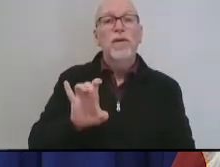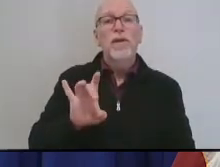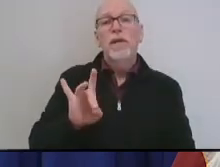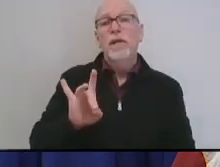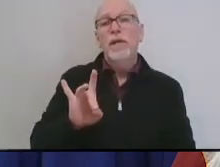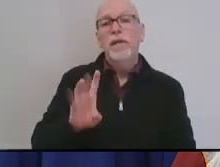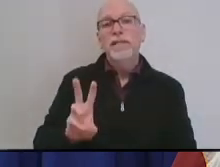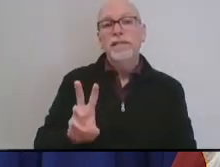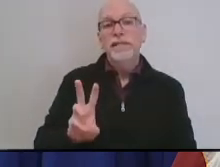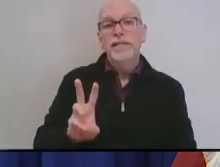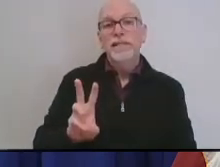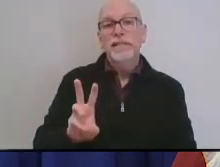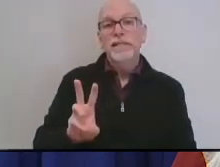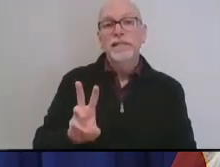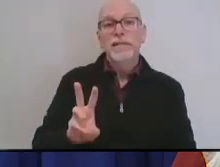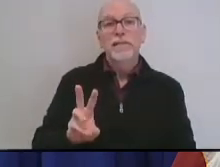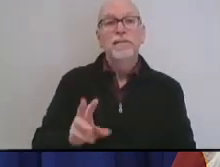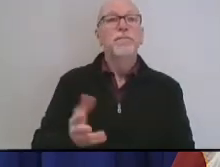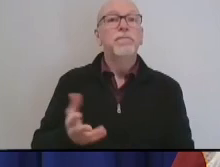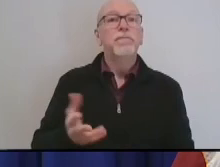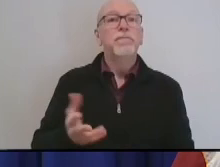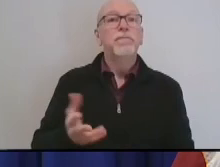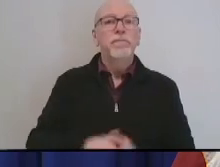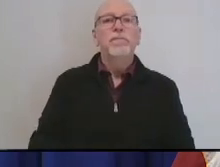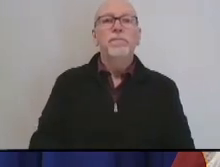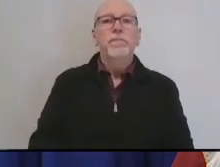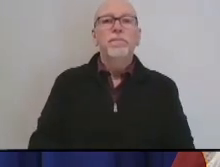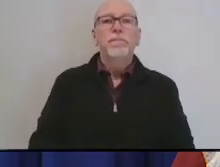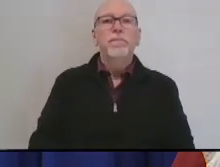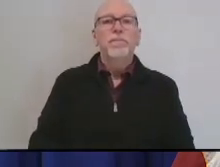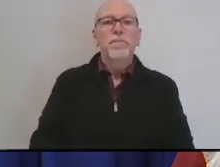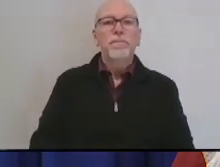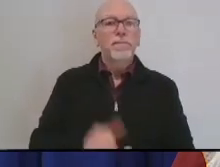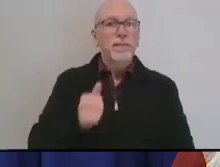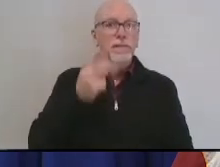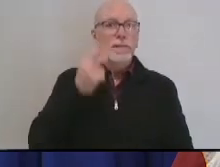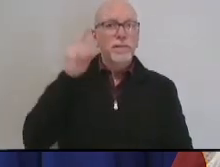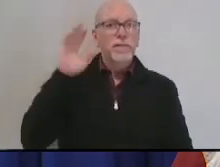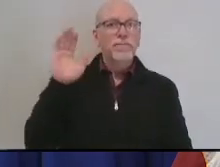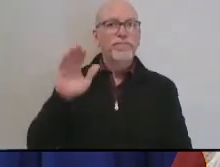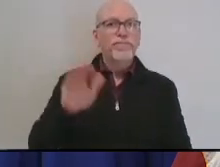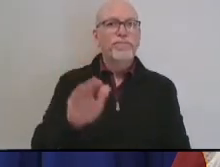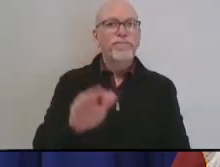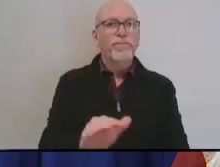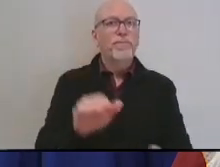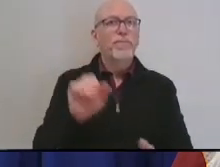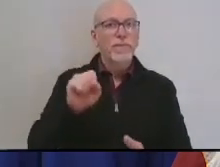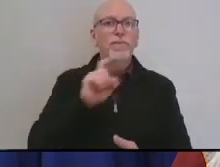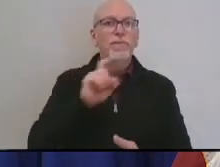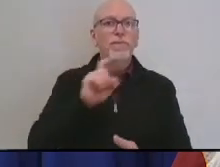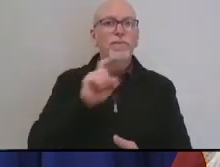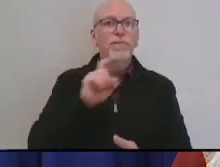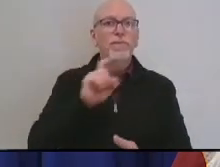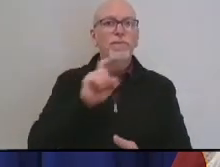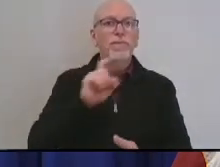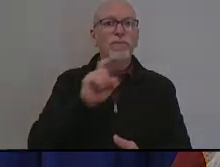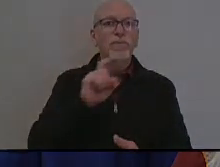886, I think. So, yes, we have come down. Our positivity